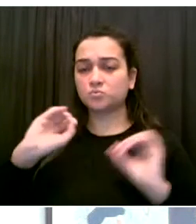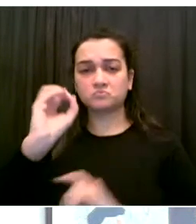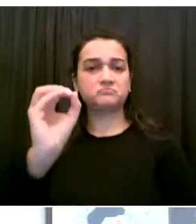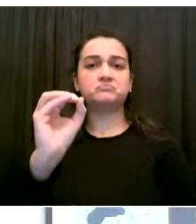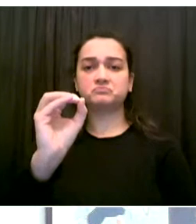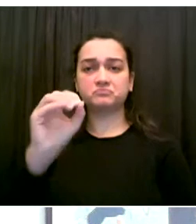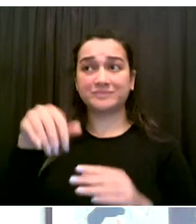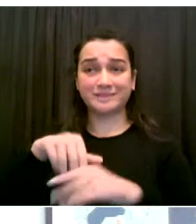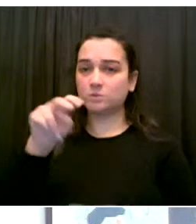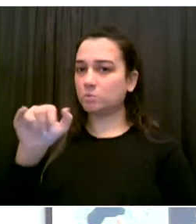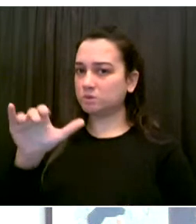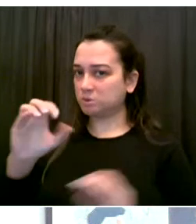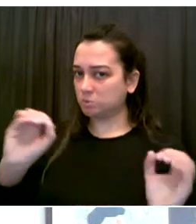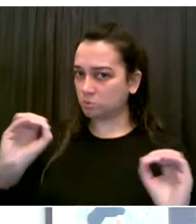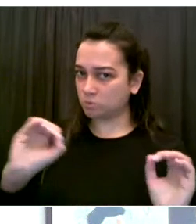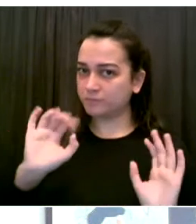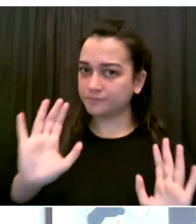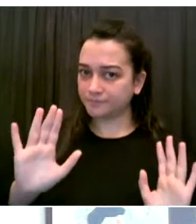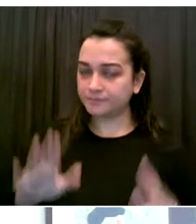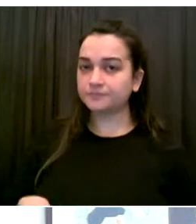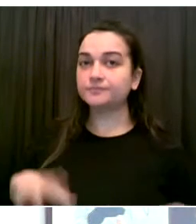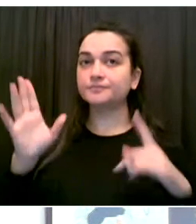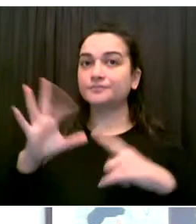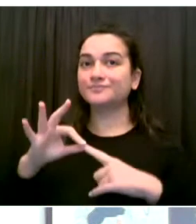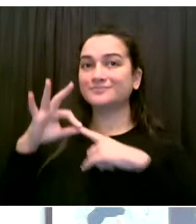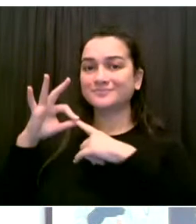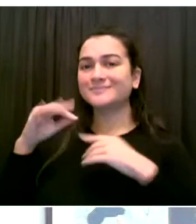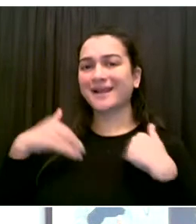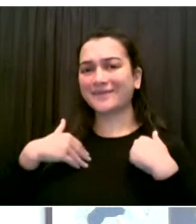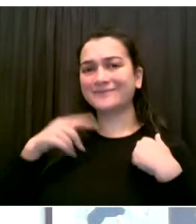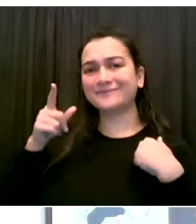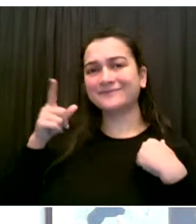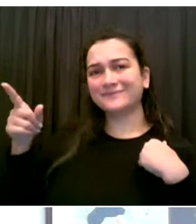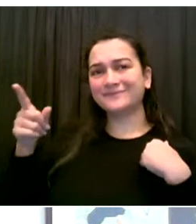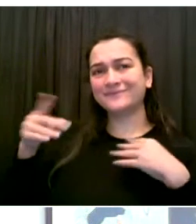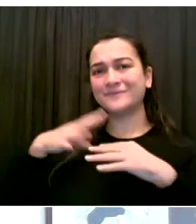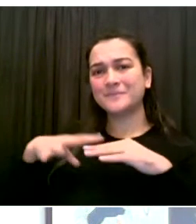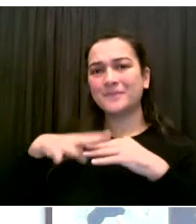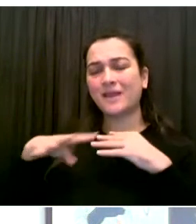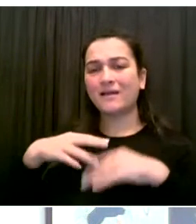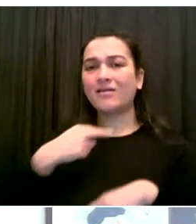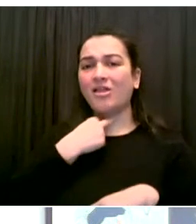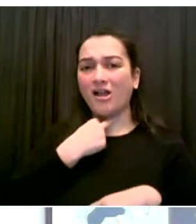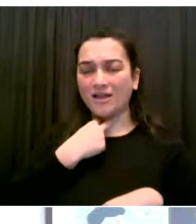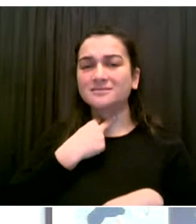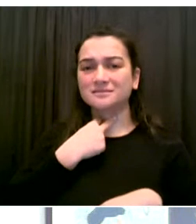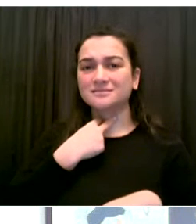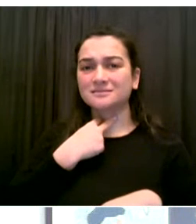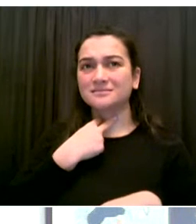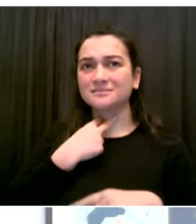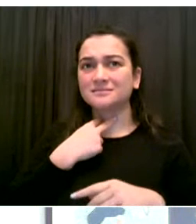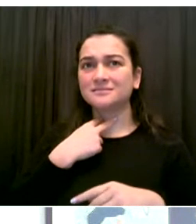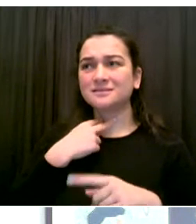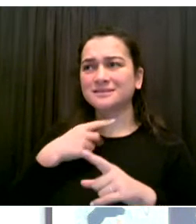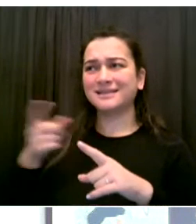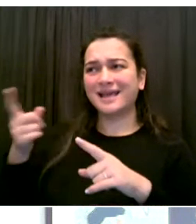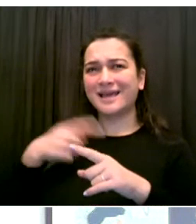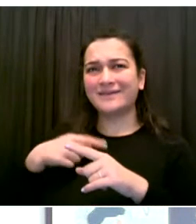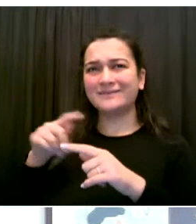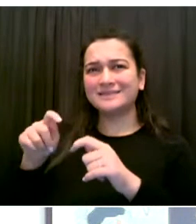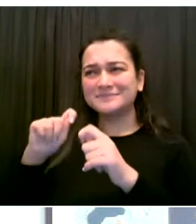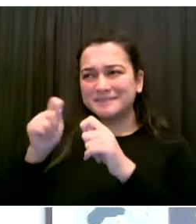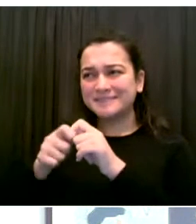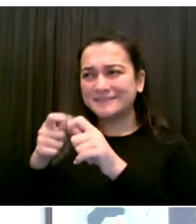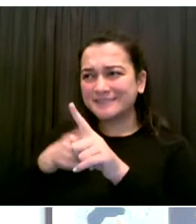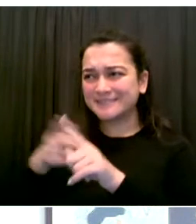known as cerebral venous sinus thrombosis. So we continue to monitor for that, of course, in coordination